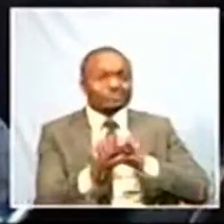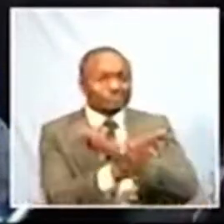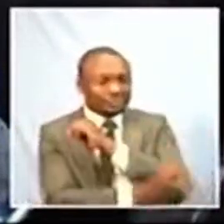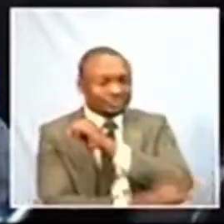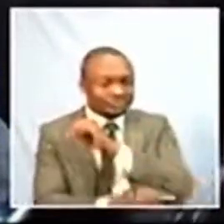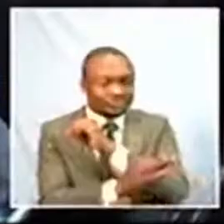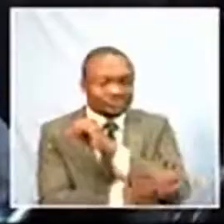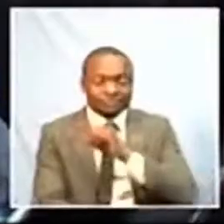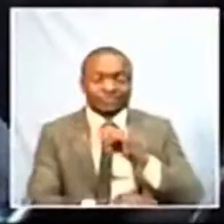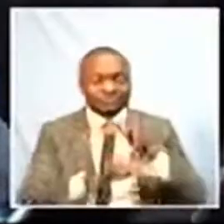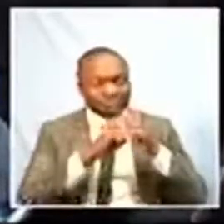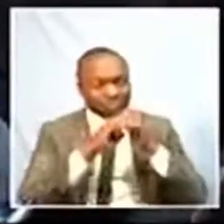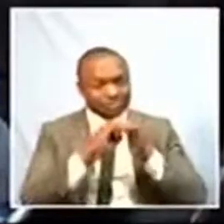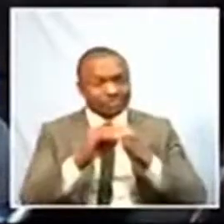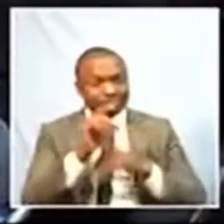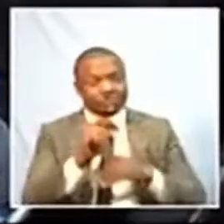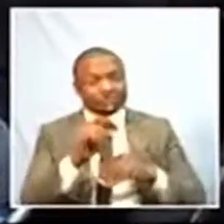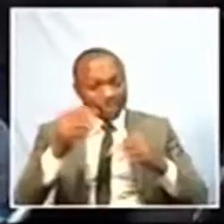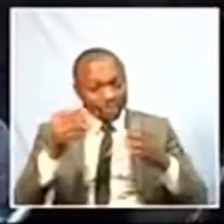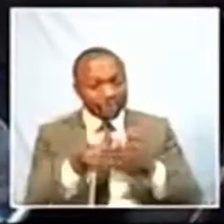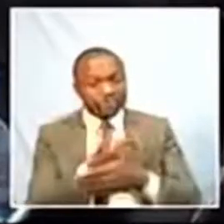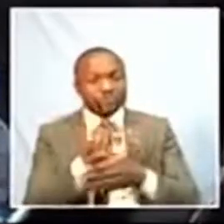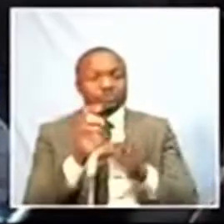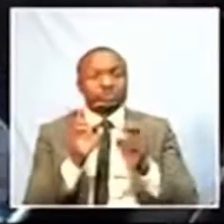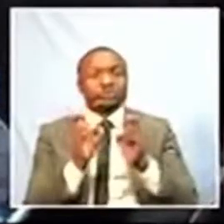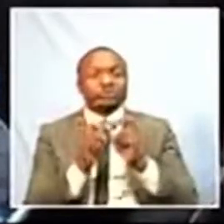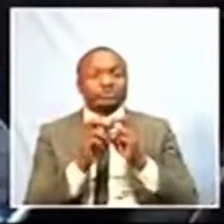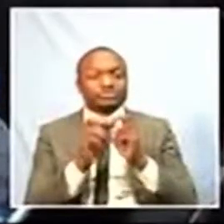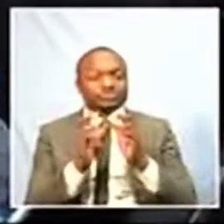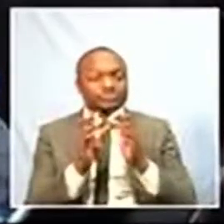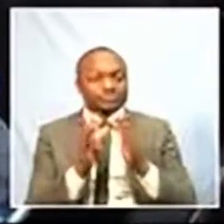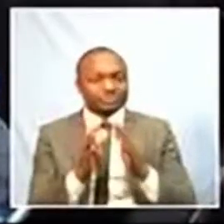stage, and the new contractor